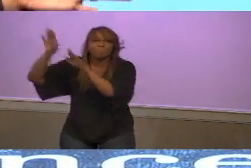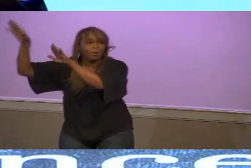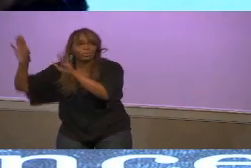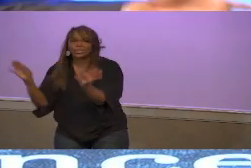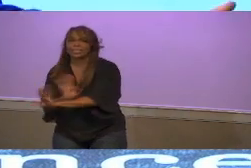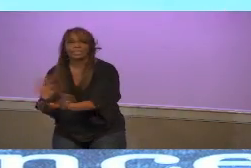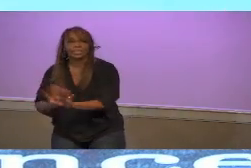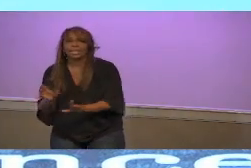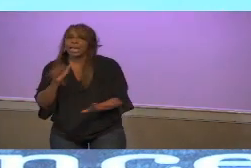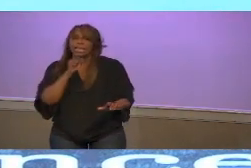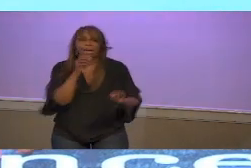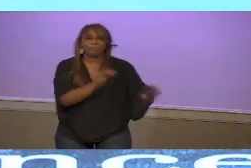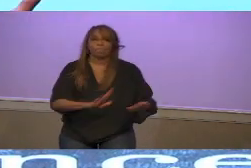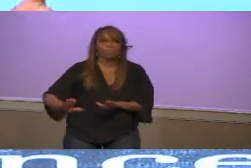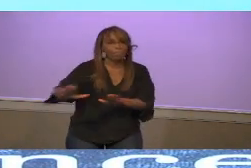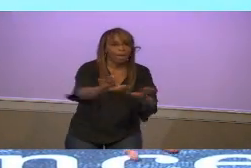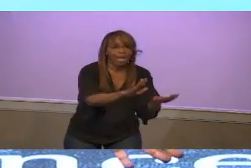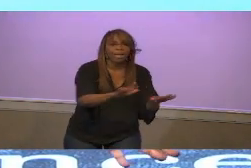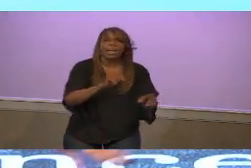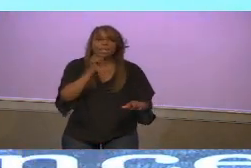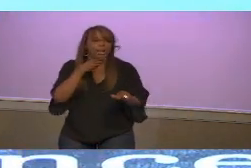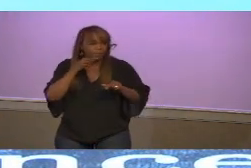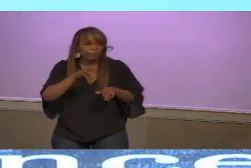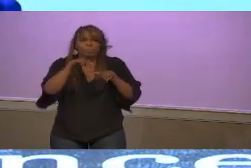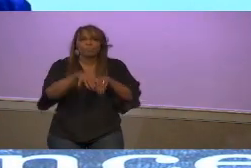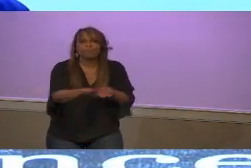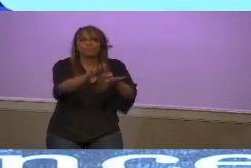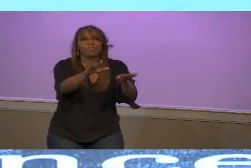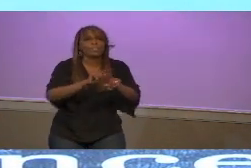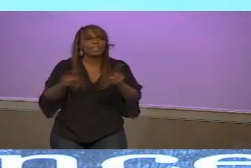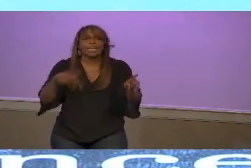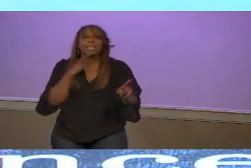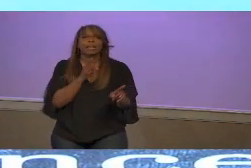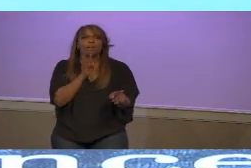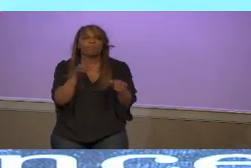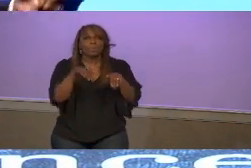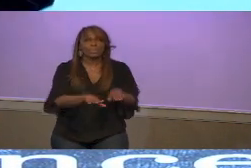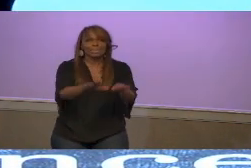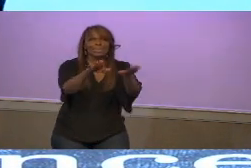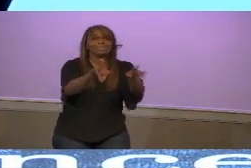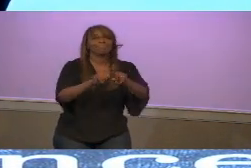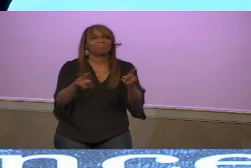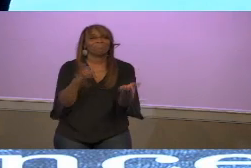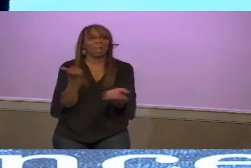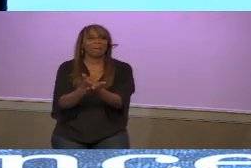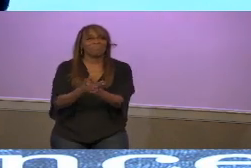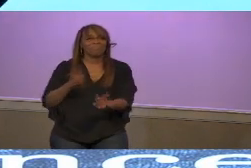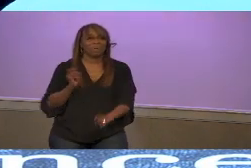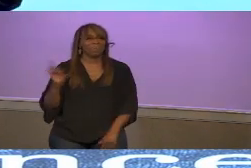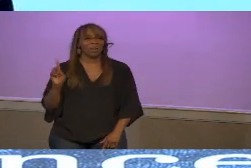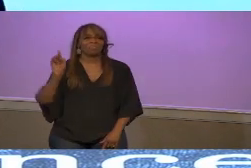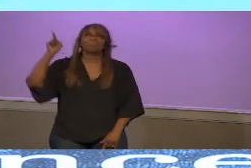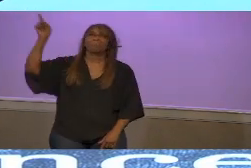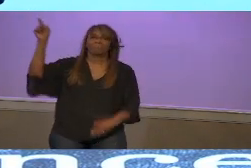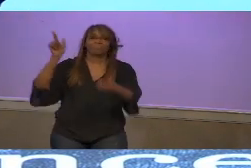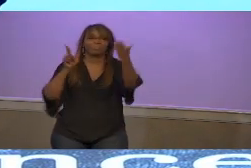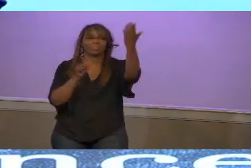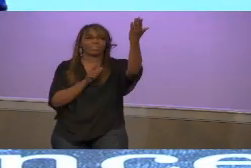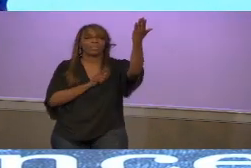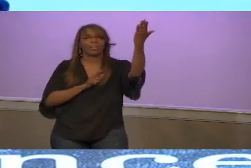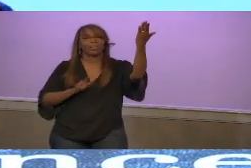doesn't come from the plain. It doesn't come from the rivers. It doesn't come from the seas. But my help comes from the Lord,